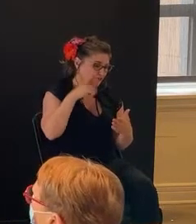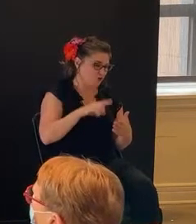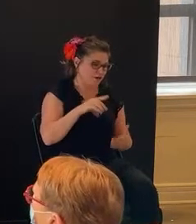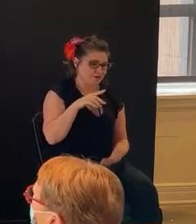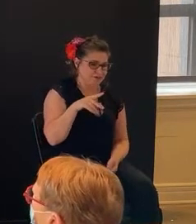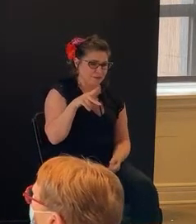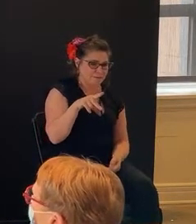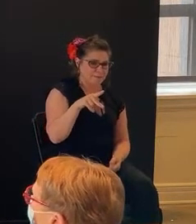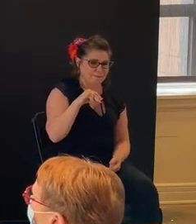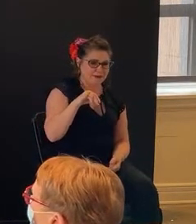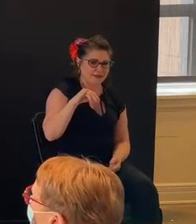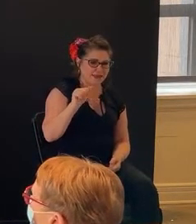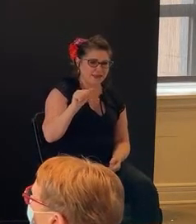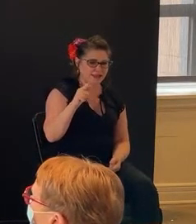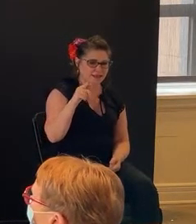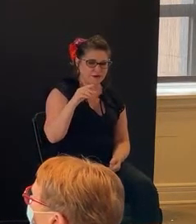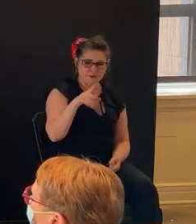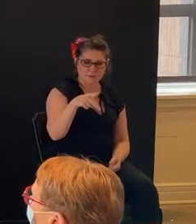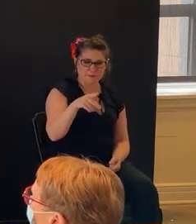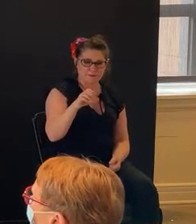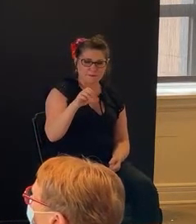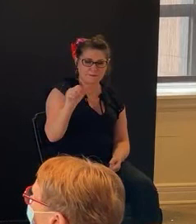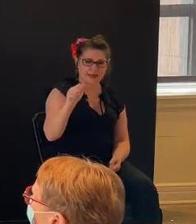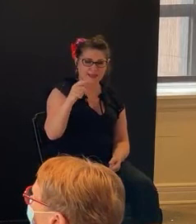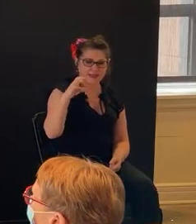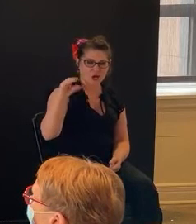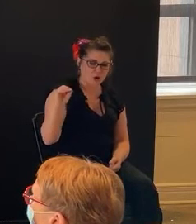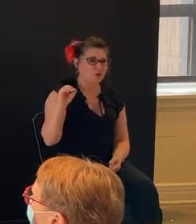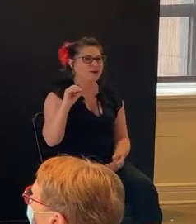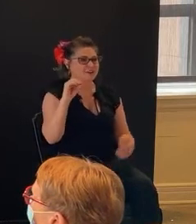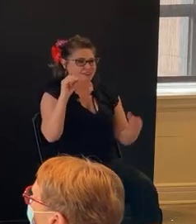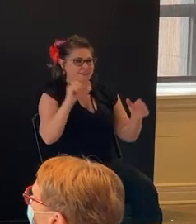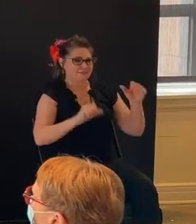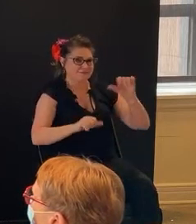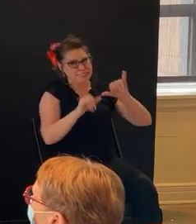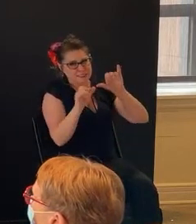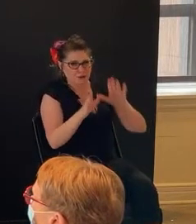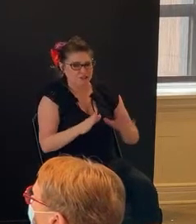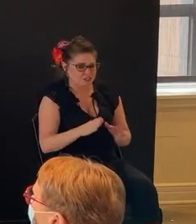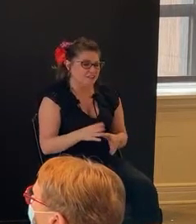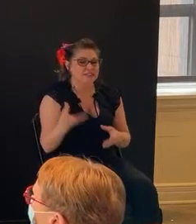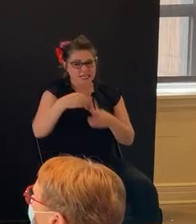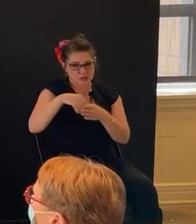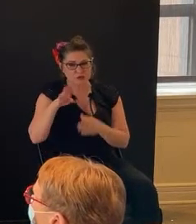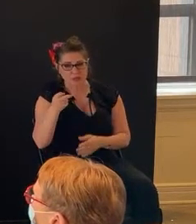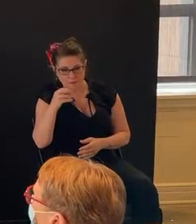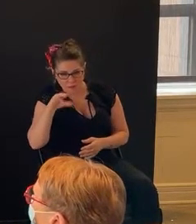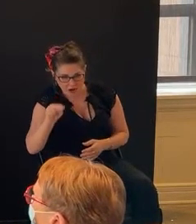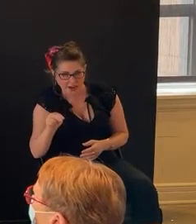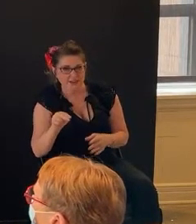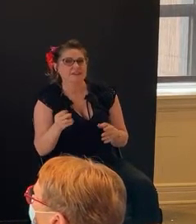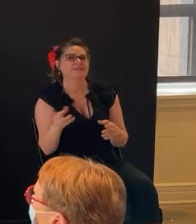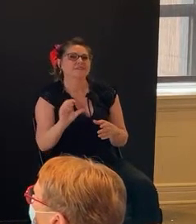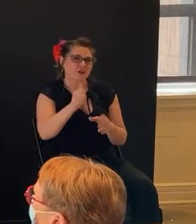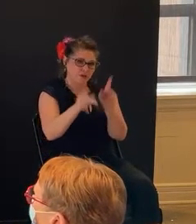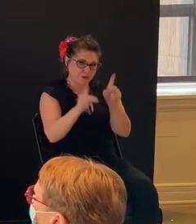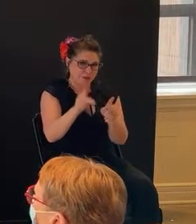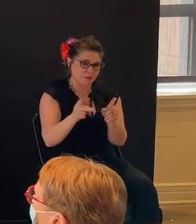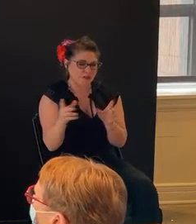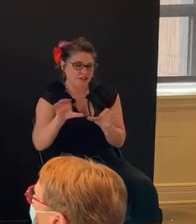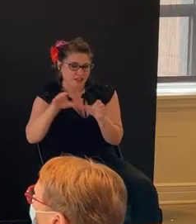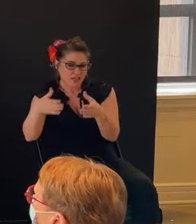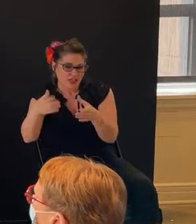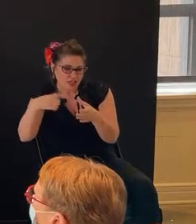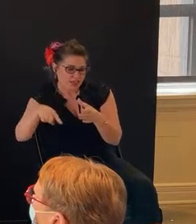paleoseismology, the study of ancient earthquakes. And that's when scientists, including Brian, but a lot of others, were able to pin an